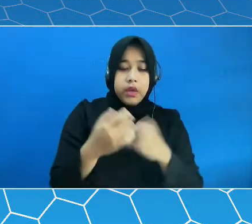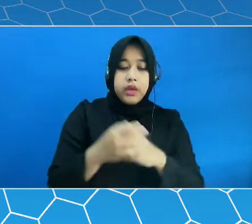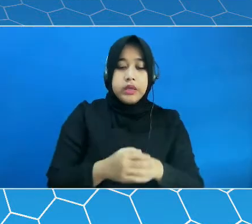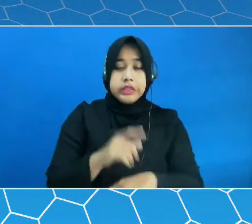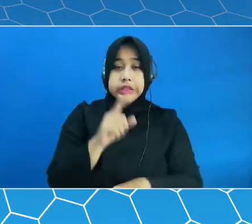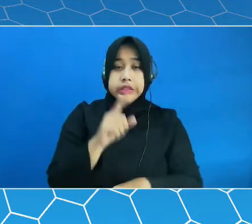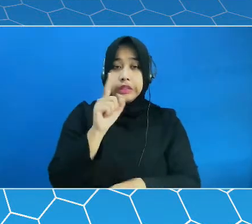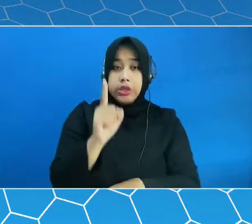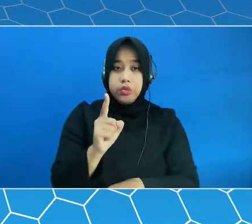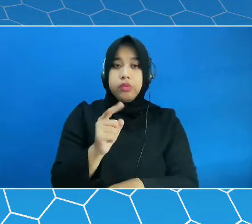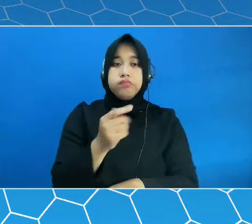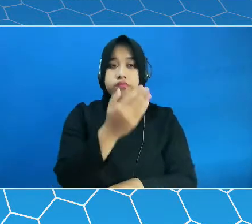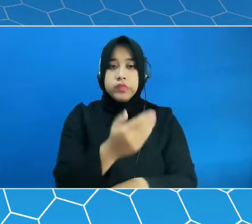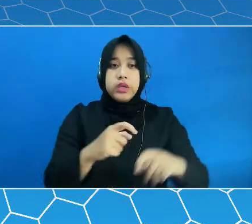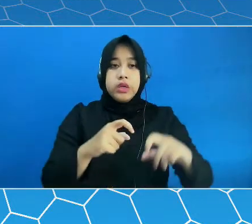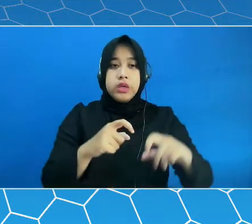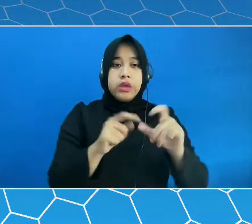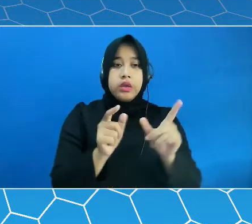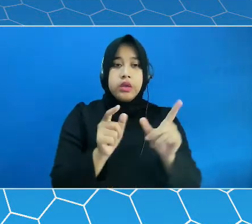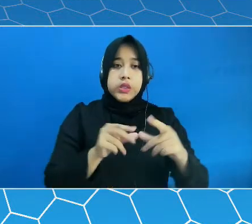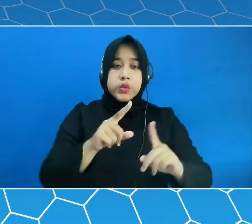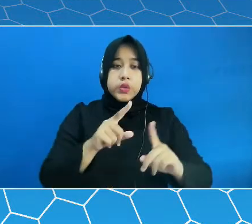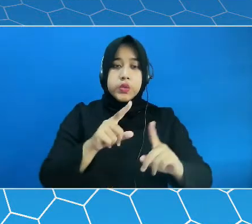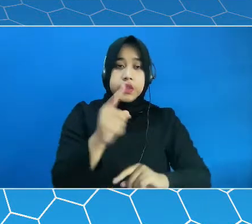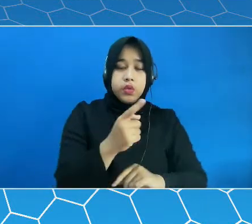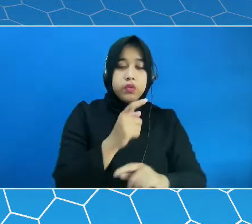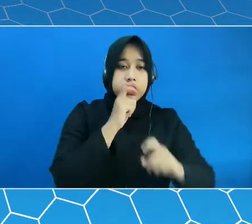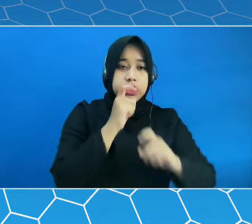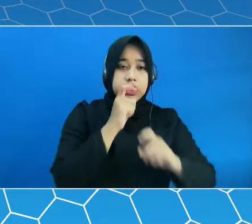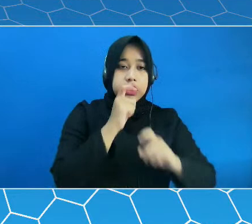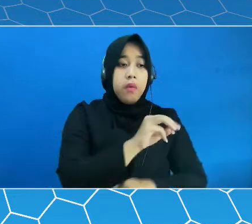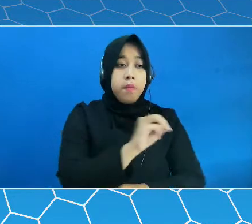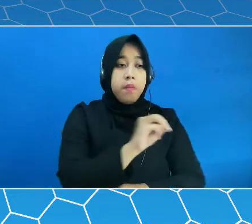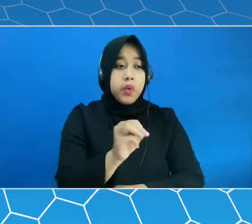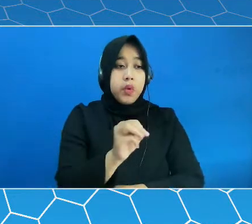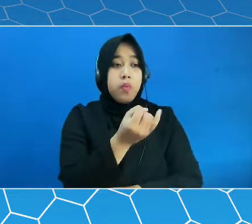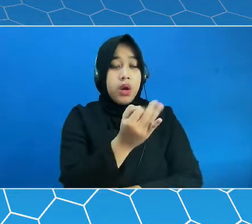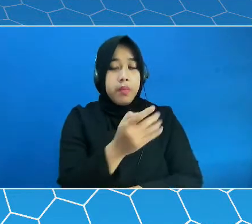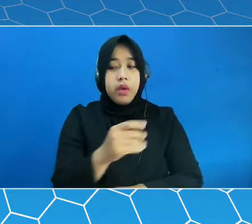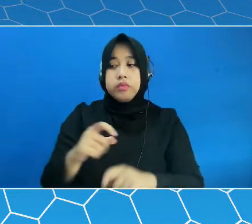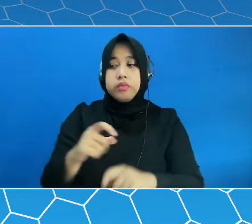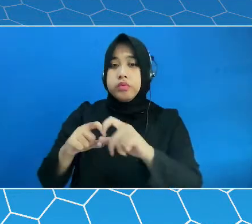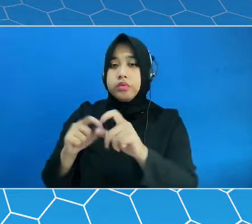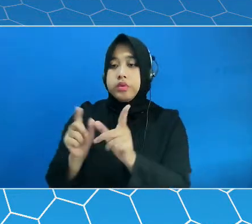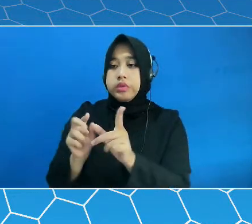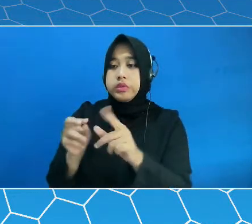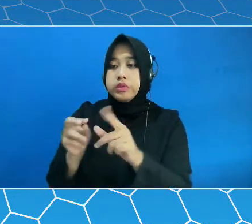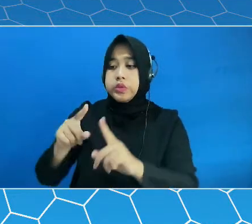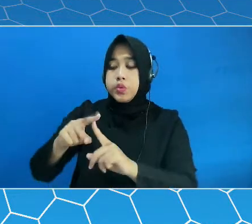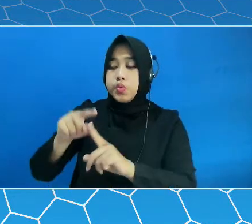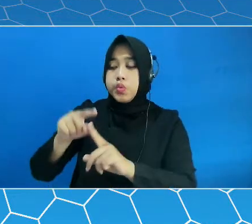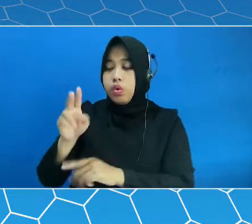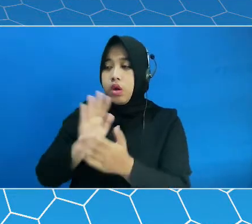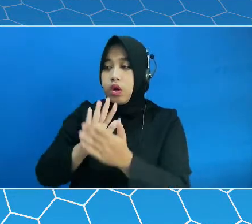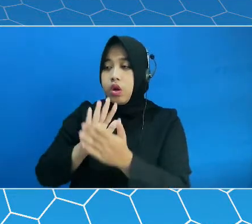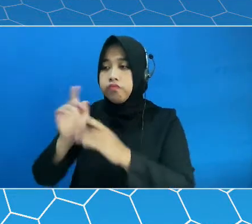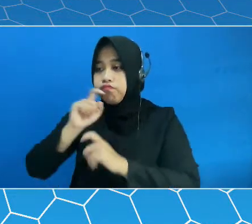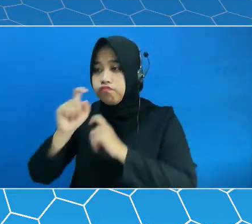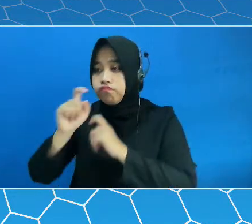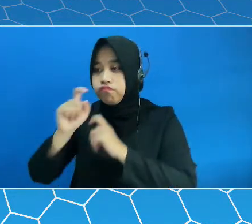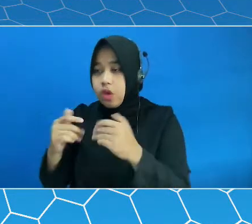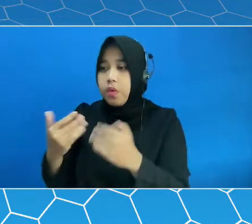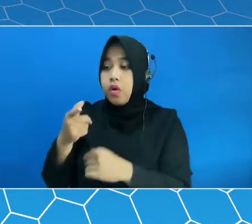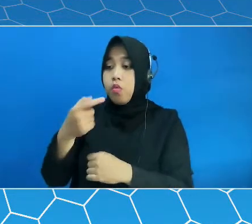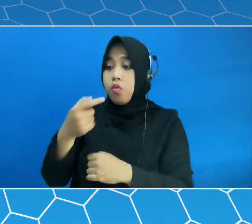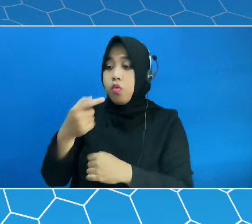weeks, then receive them monthly. For SWAT2, they'll complete the questionnaire weekly for 12 weeks